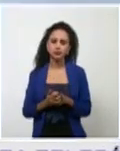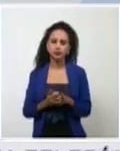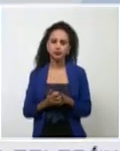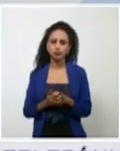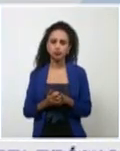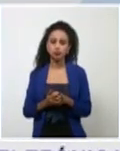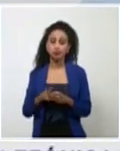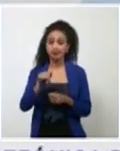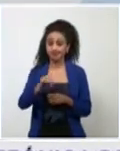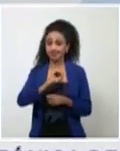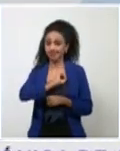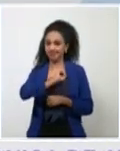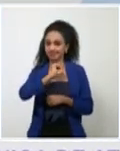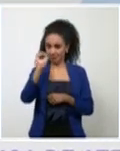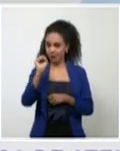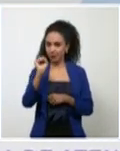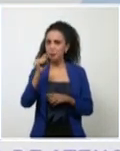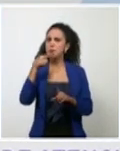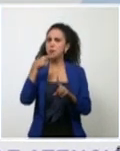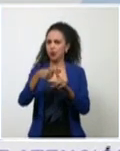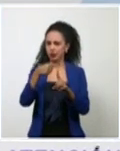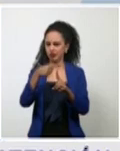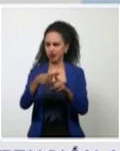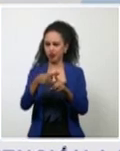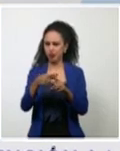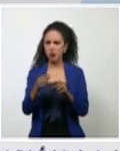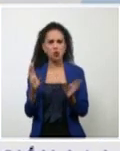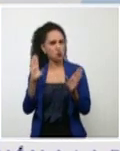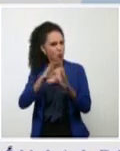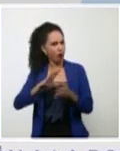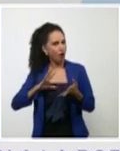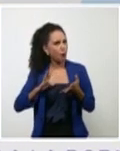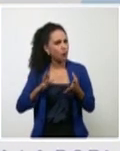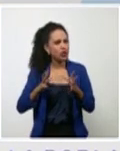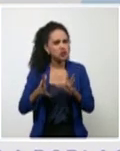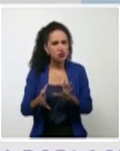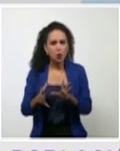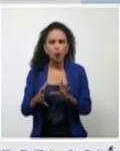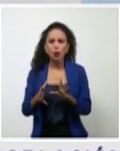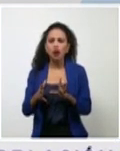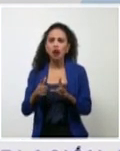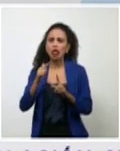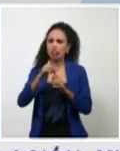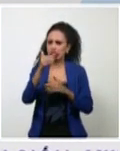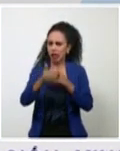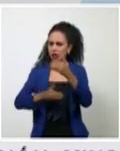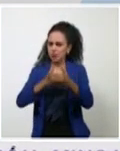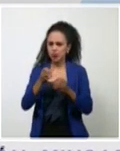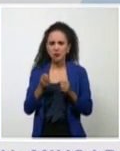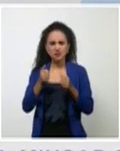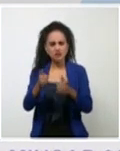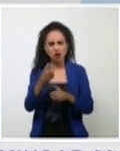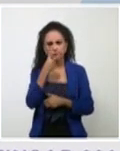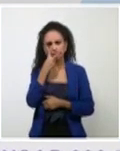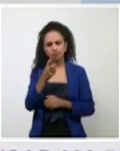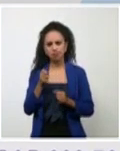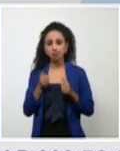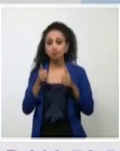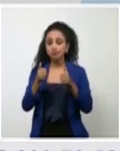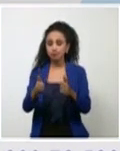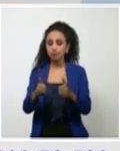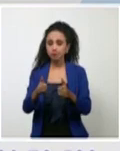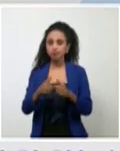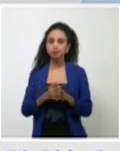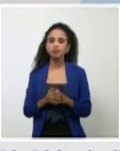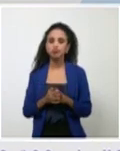evolution. This is an important achievement resulting from the treatments,